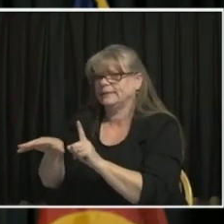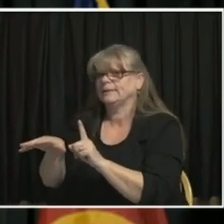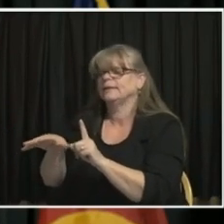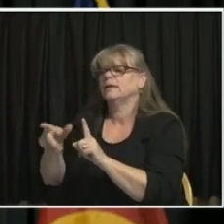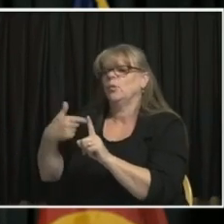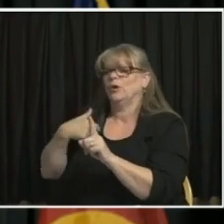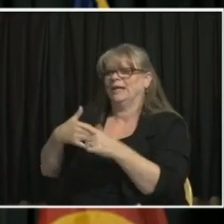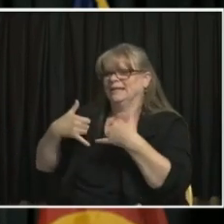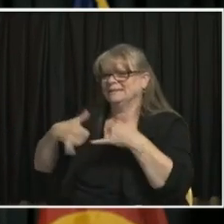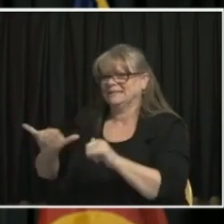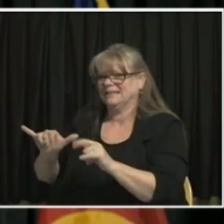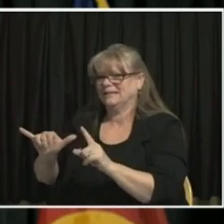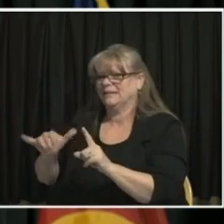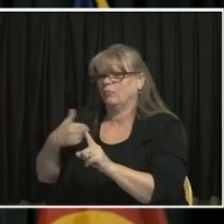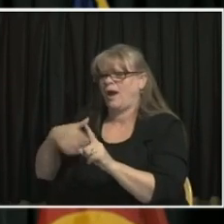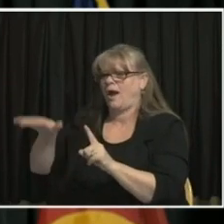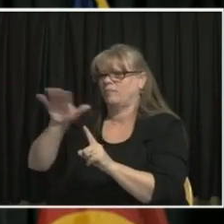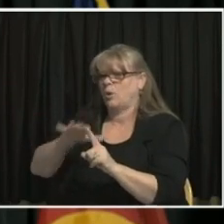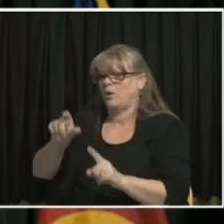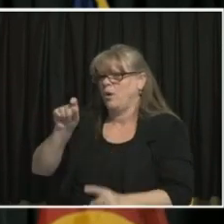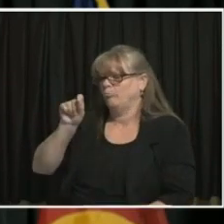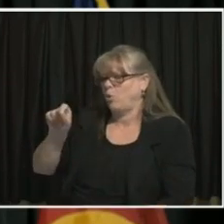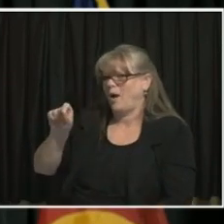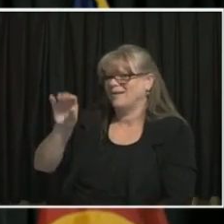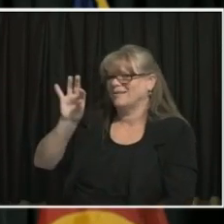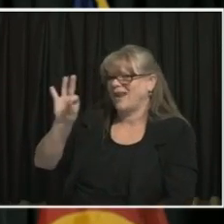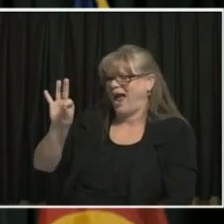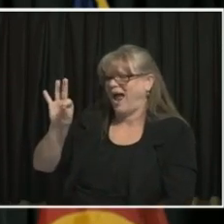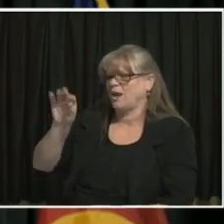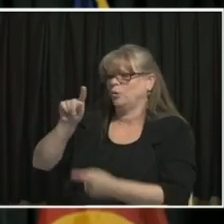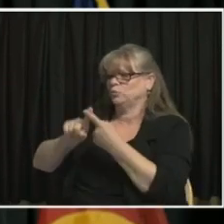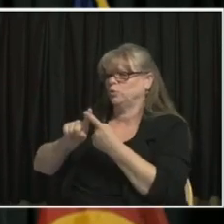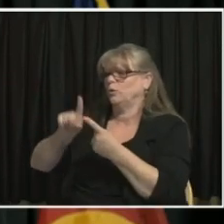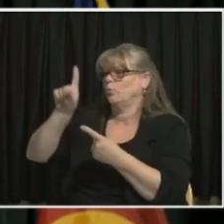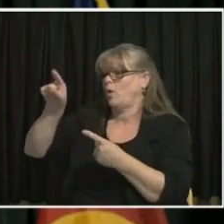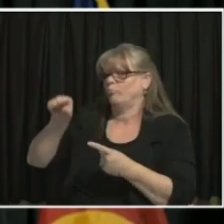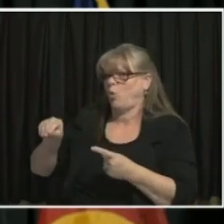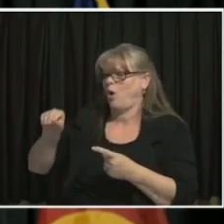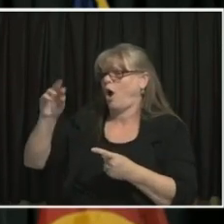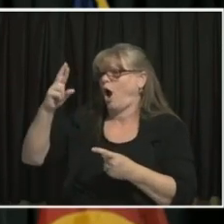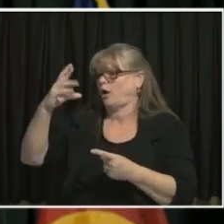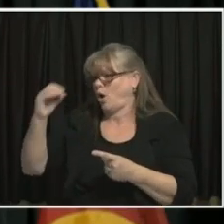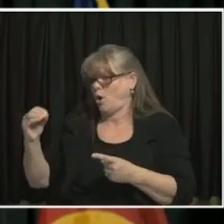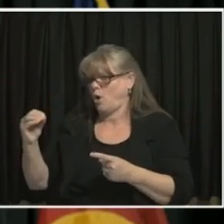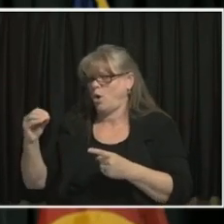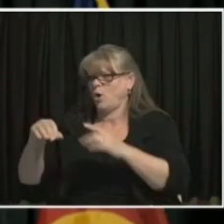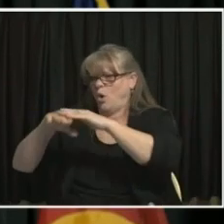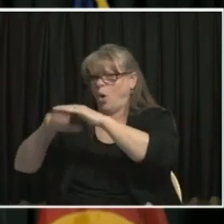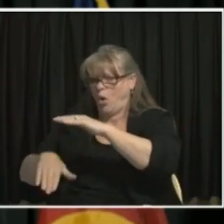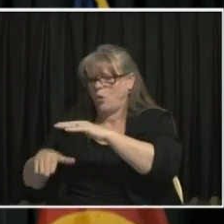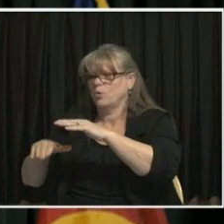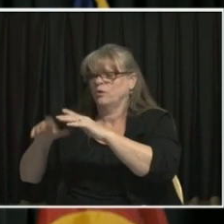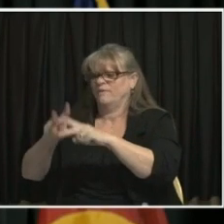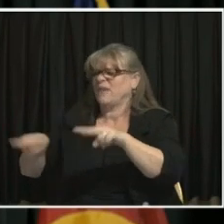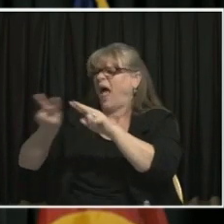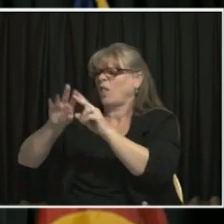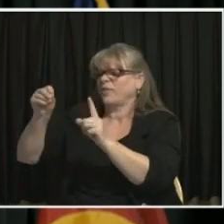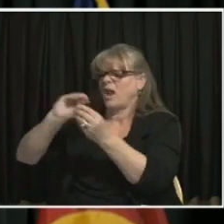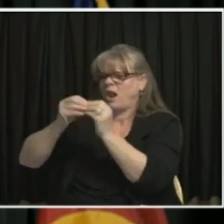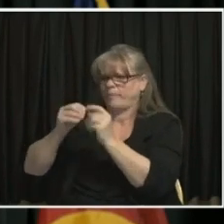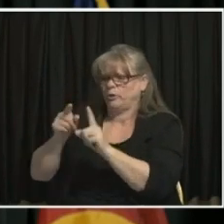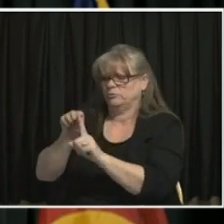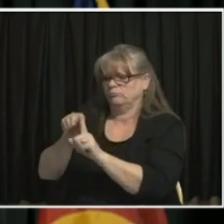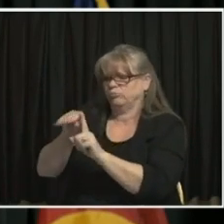about that 0.9 to 1.1 range. Obviously, the lower the better. If you can get below 0.9, that's great. But really in that 1 to 1.1 range for this to be